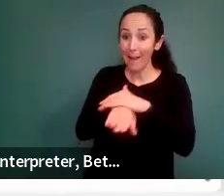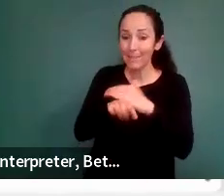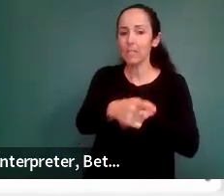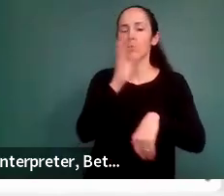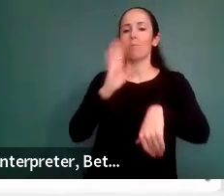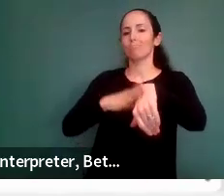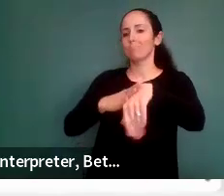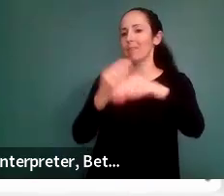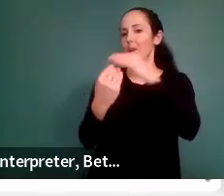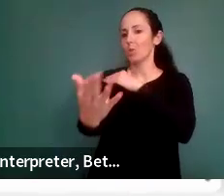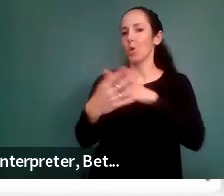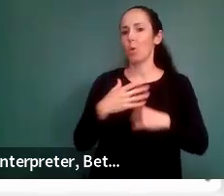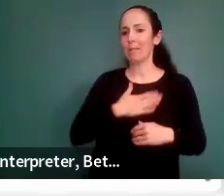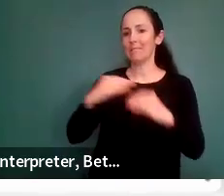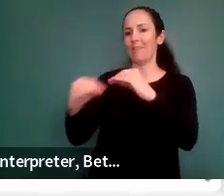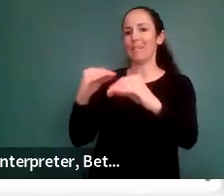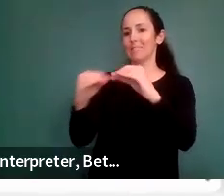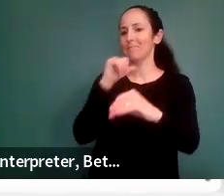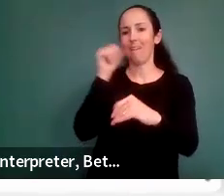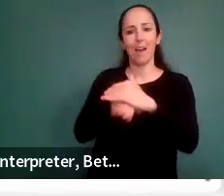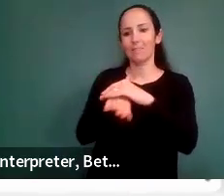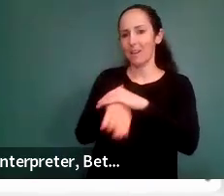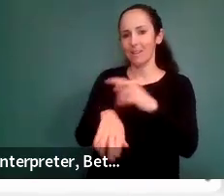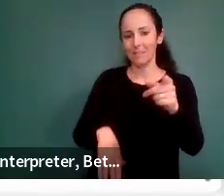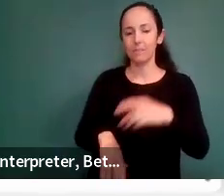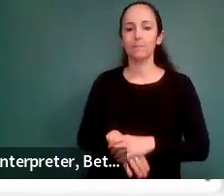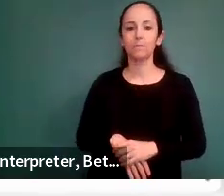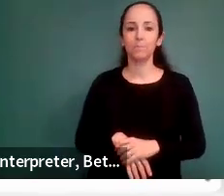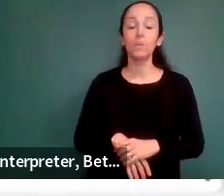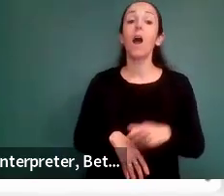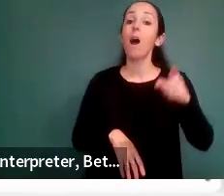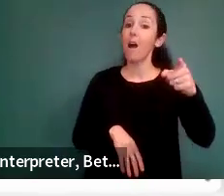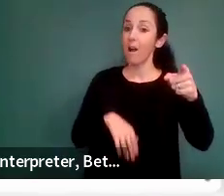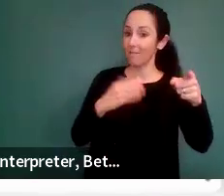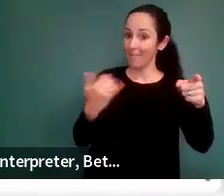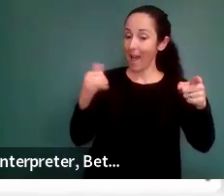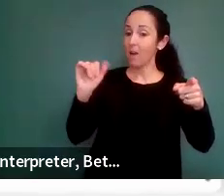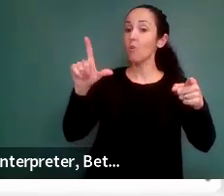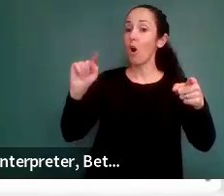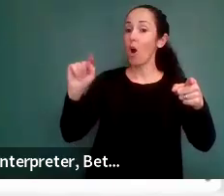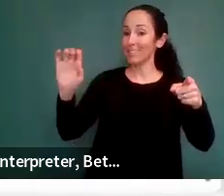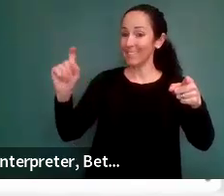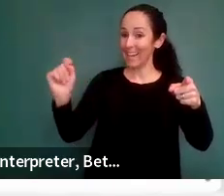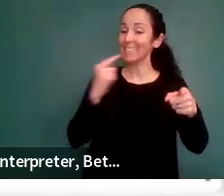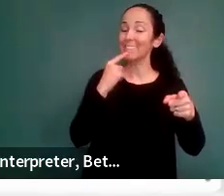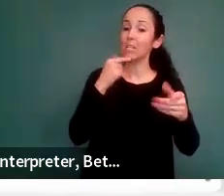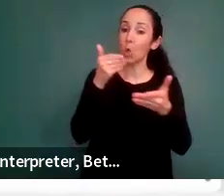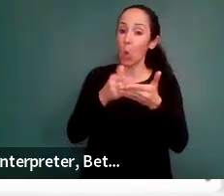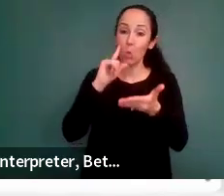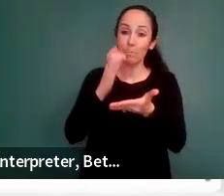dash up of a university logo image. Hey, we have alt text, a close up of a university logo. Heading level 1 introduction to